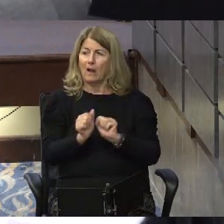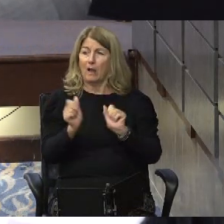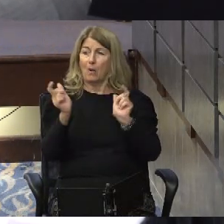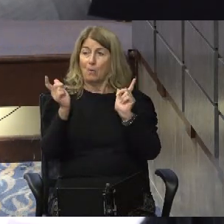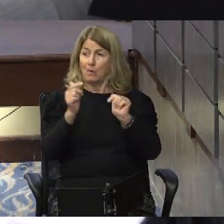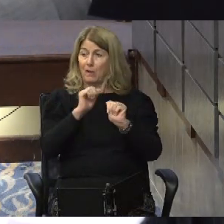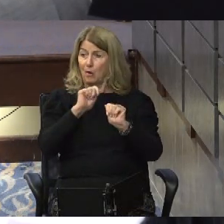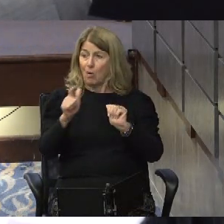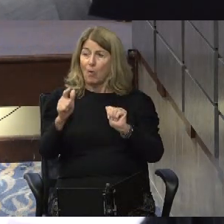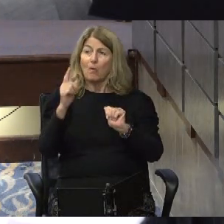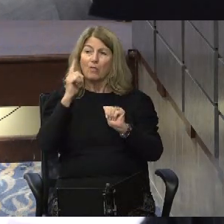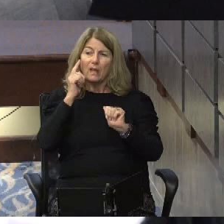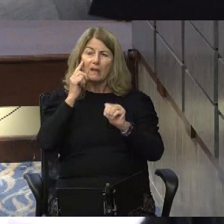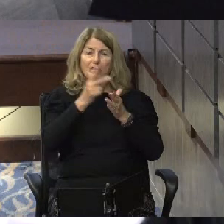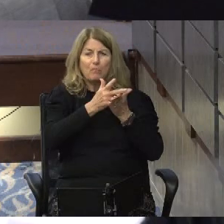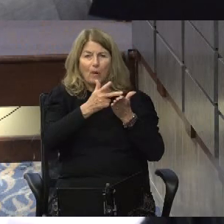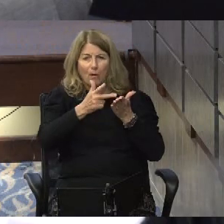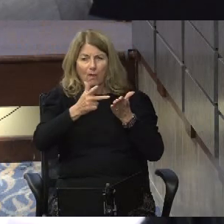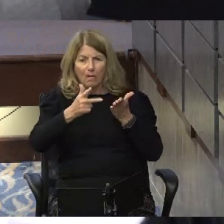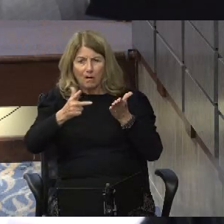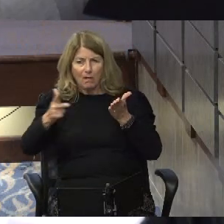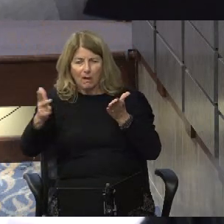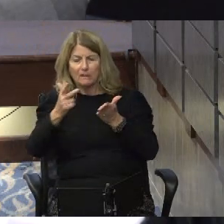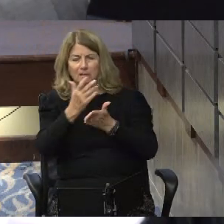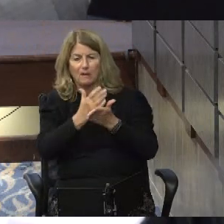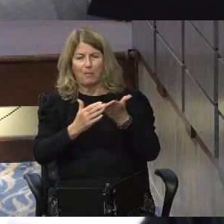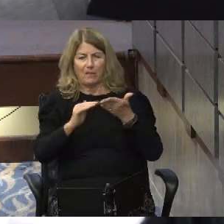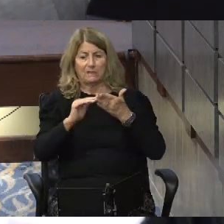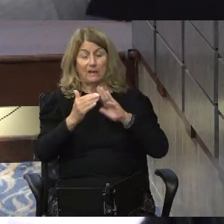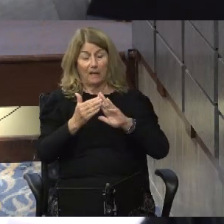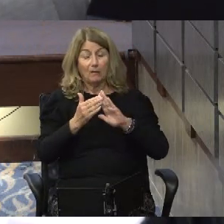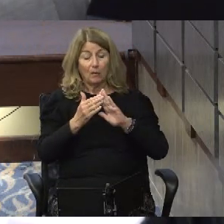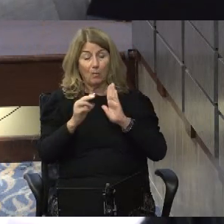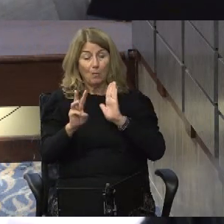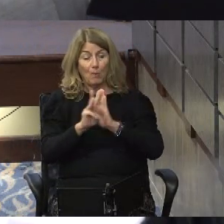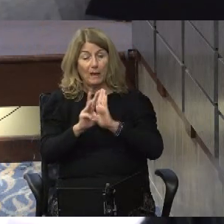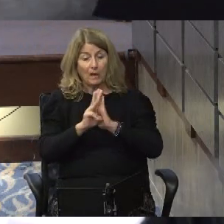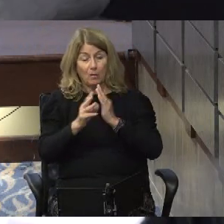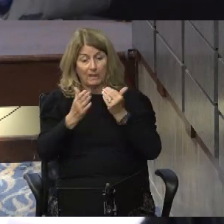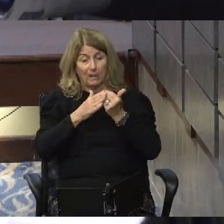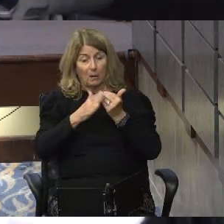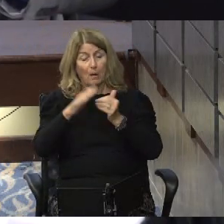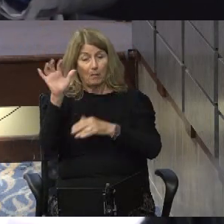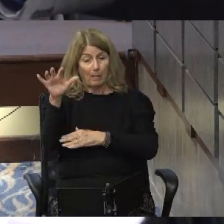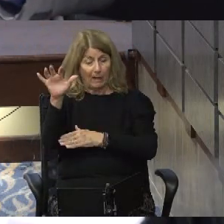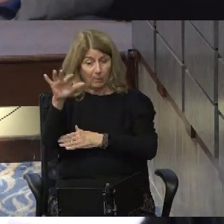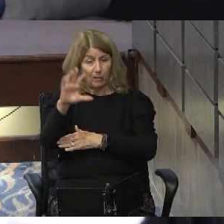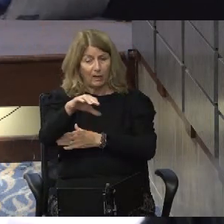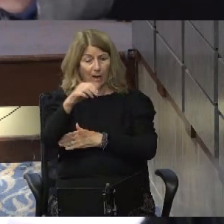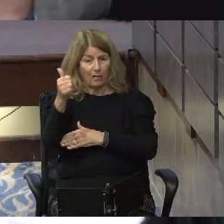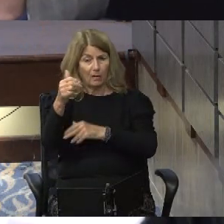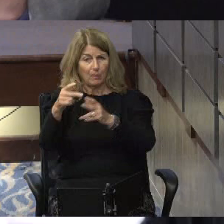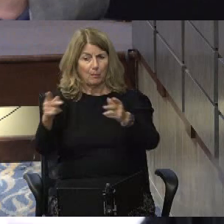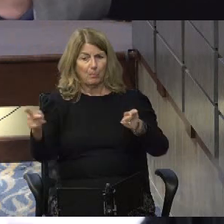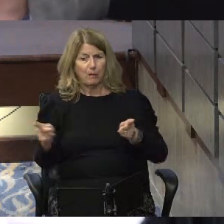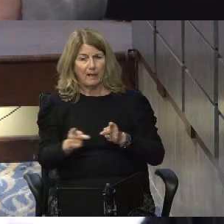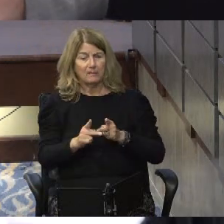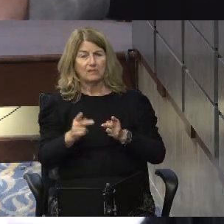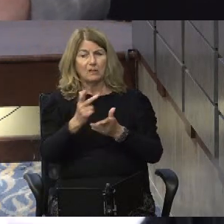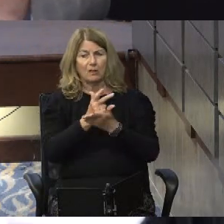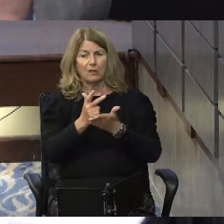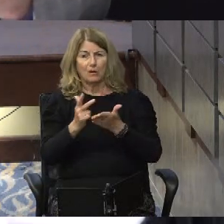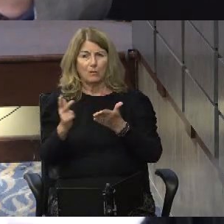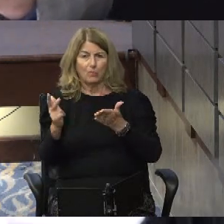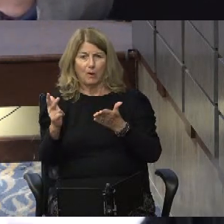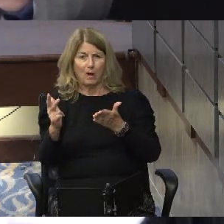parking garages in some of the cities, even in Waco on the Baylor campus and other places, the garage is wrapped on 1 or 2